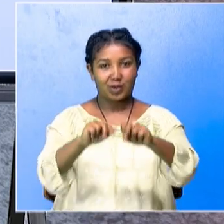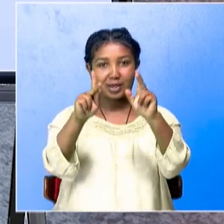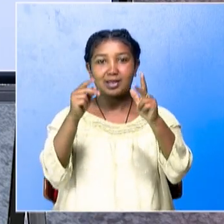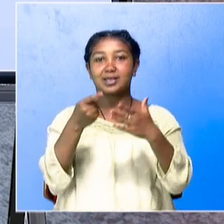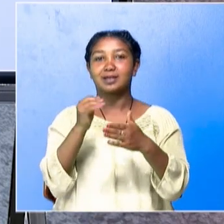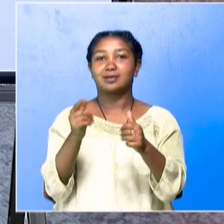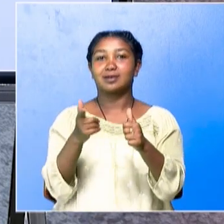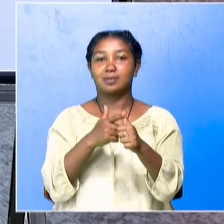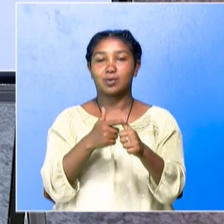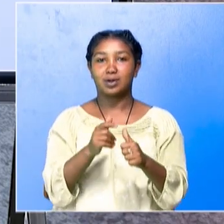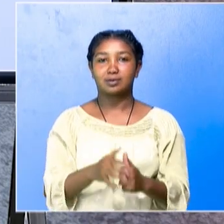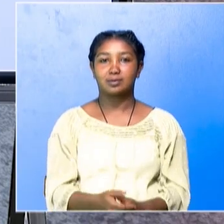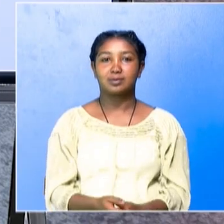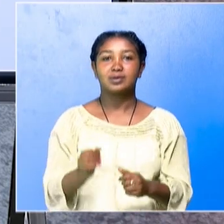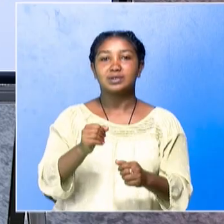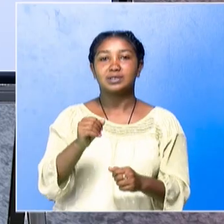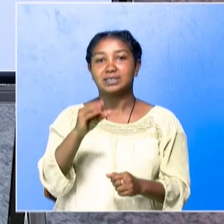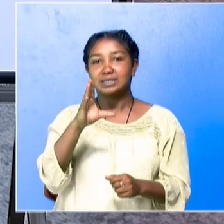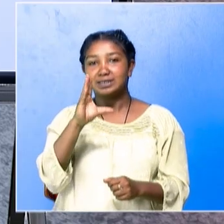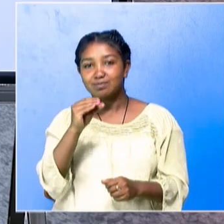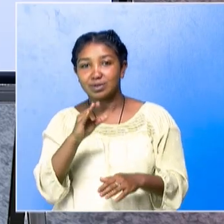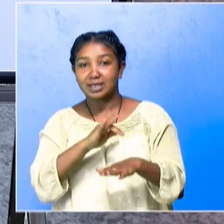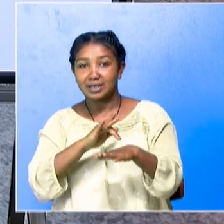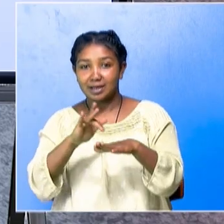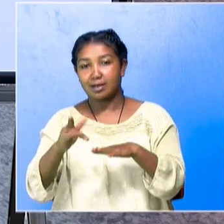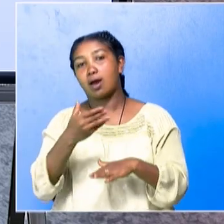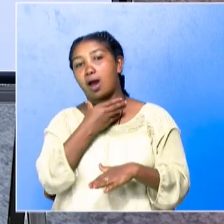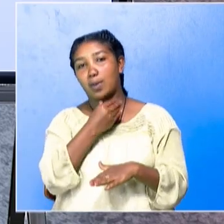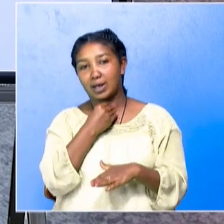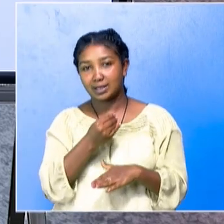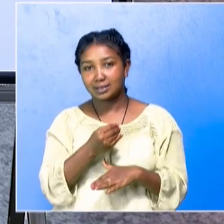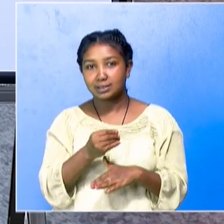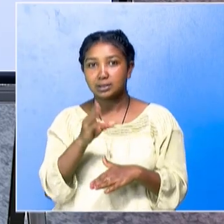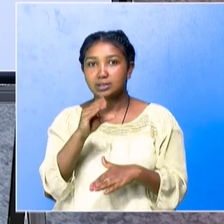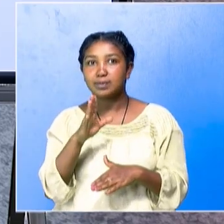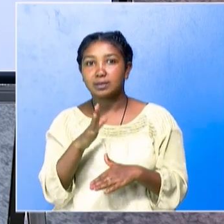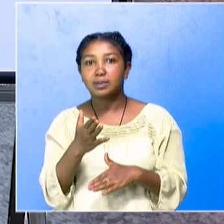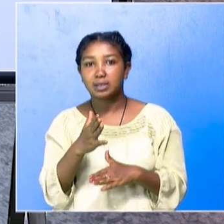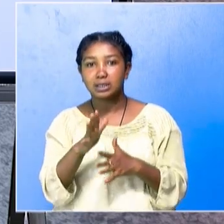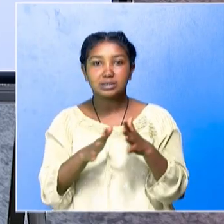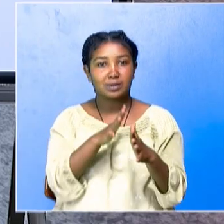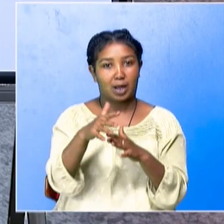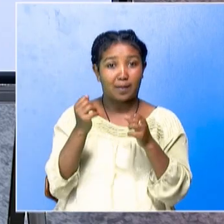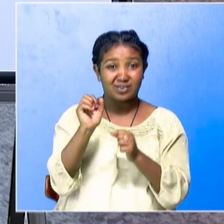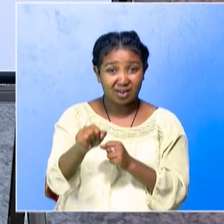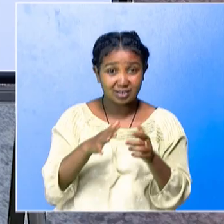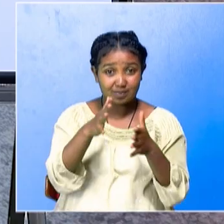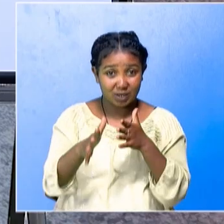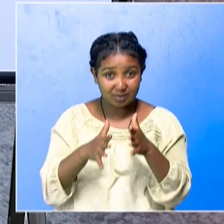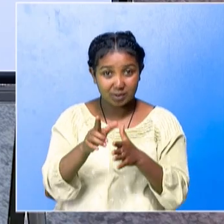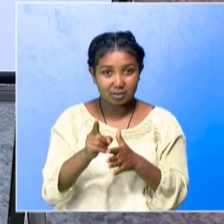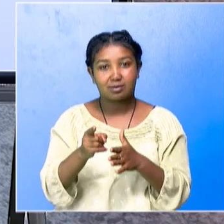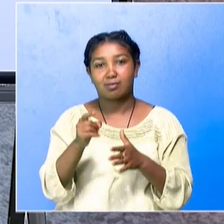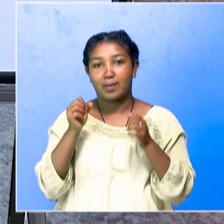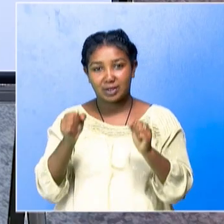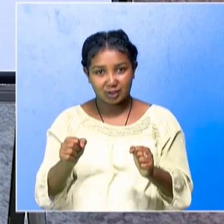Here is question number 1. Speak blank, speak Amharic. Speak is an ability. Speak is